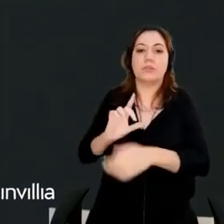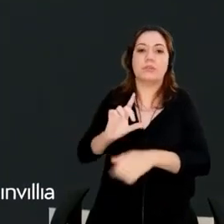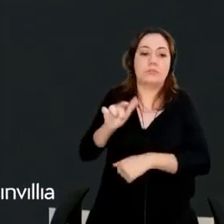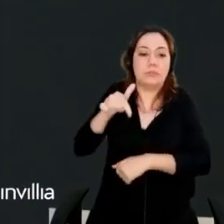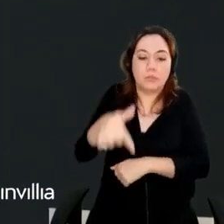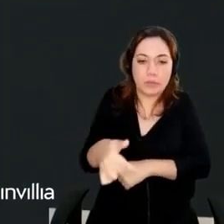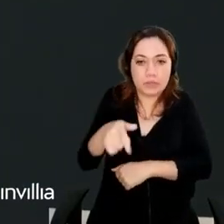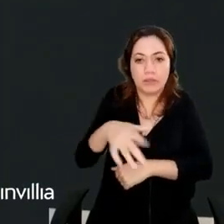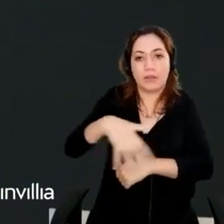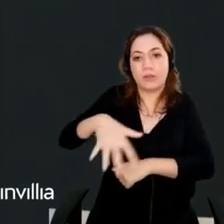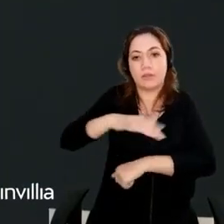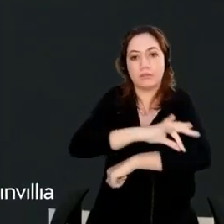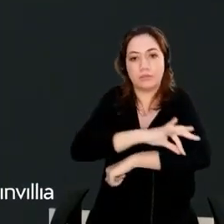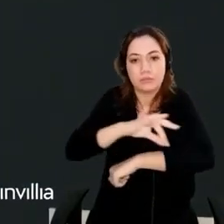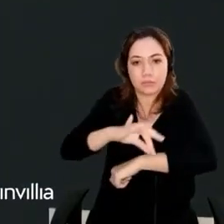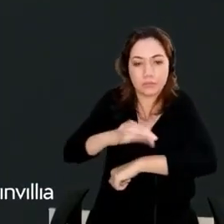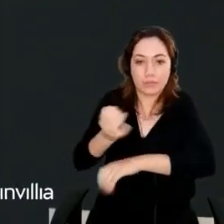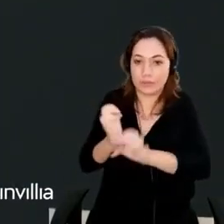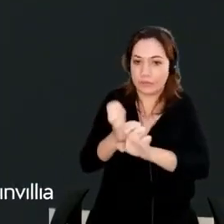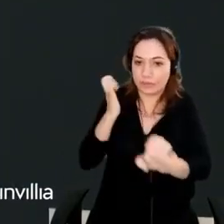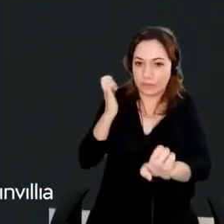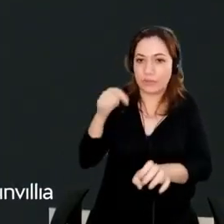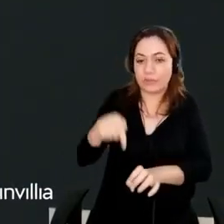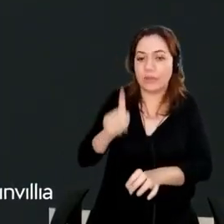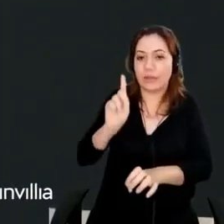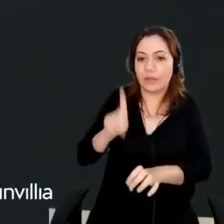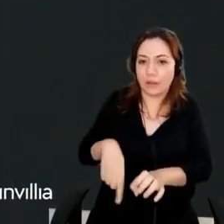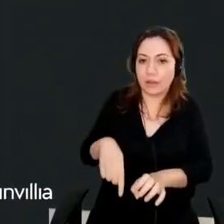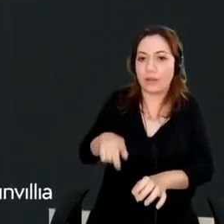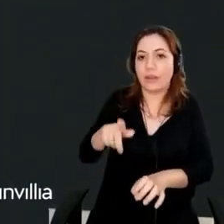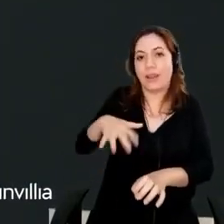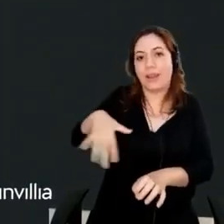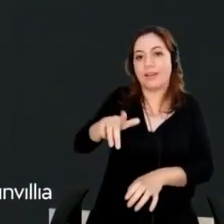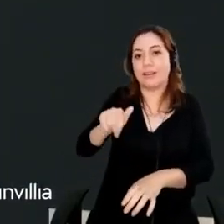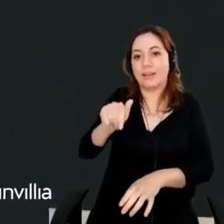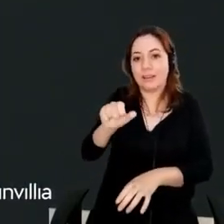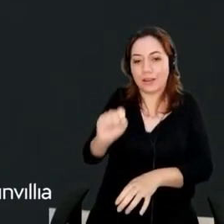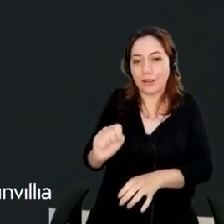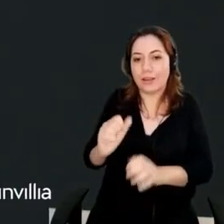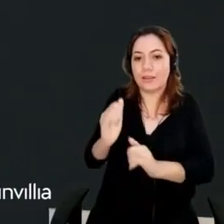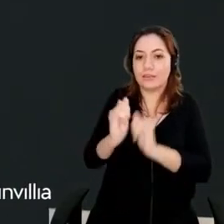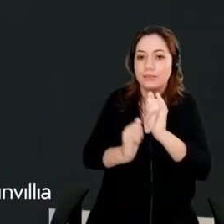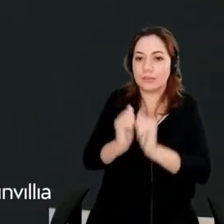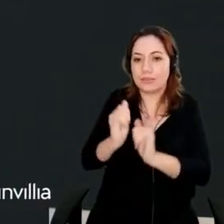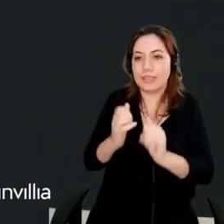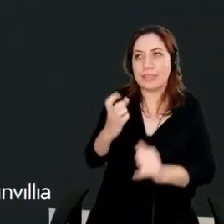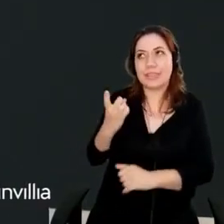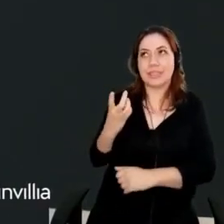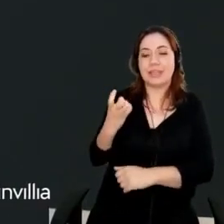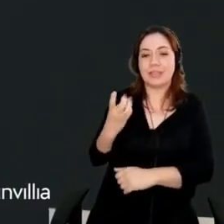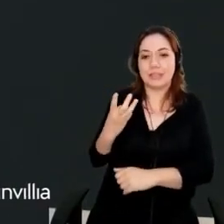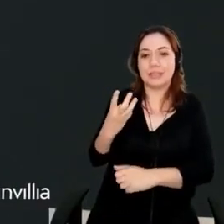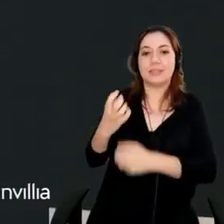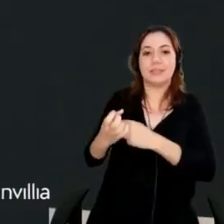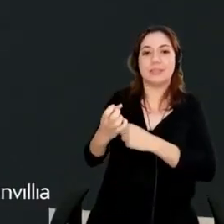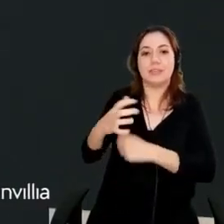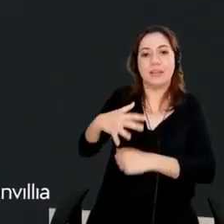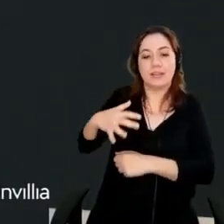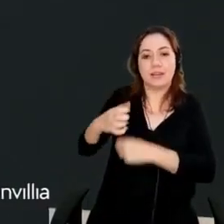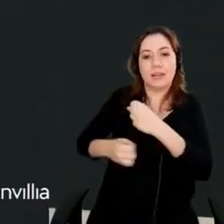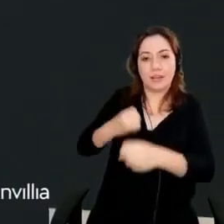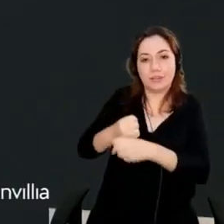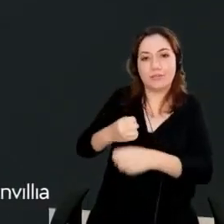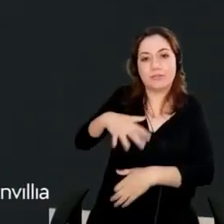gas industry. So I spent about 13 years in the upstream oil and gas space, doing all kinds of work from engineering all the way out to the